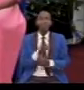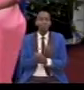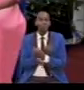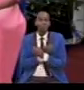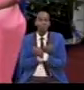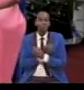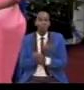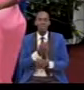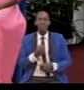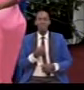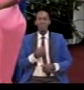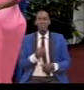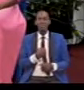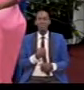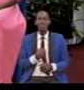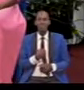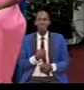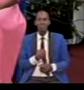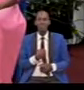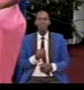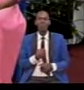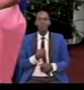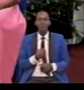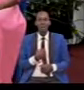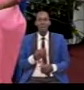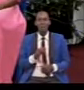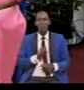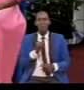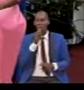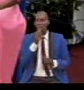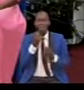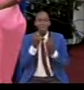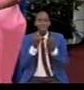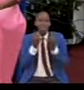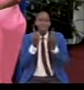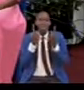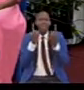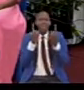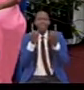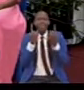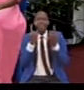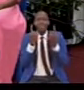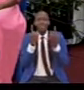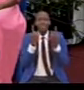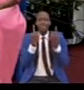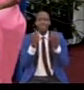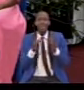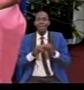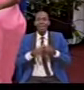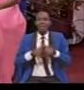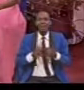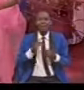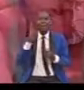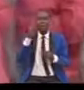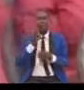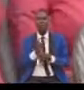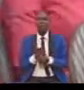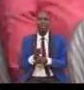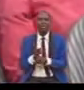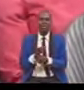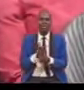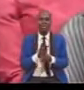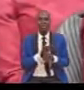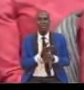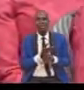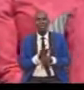amazed that you love me. That you love me. I'm amazed. Oh yes, I am. How you